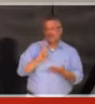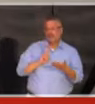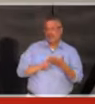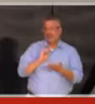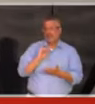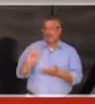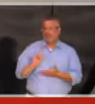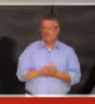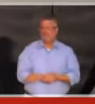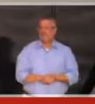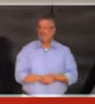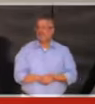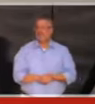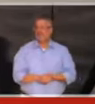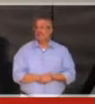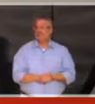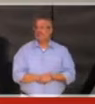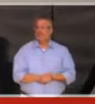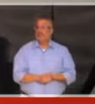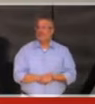bill.